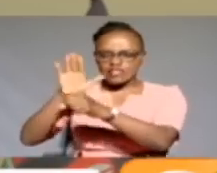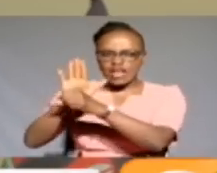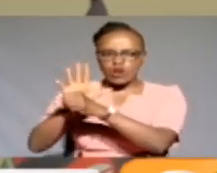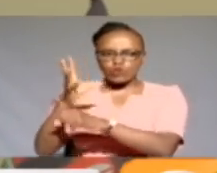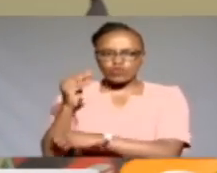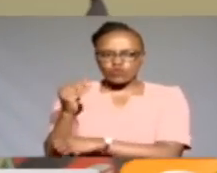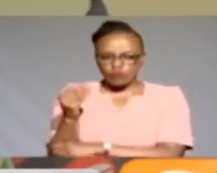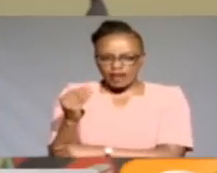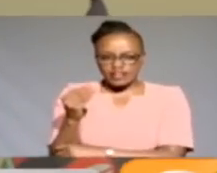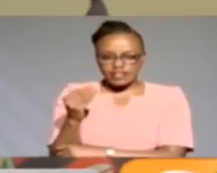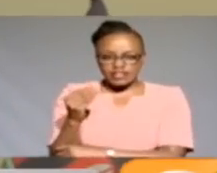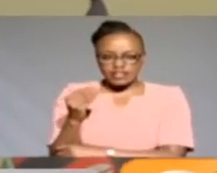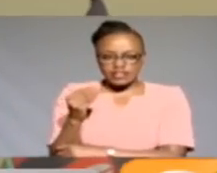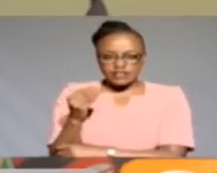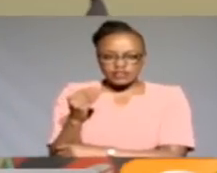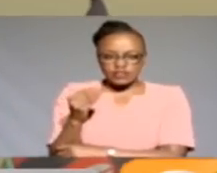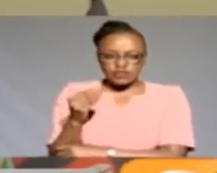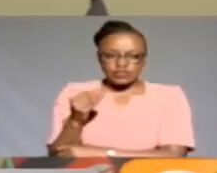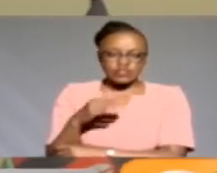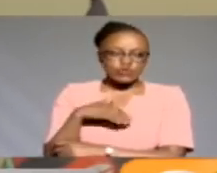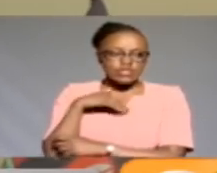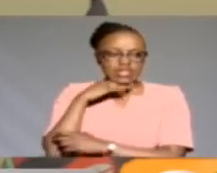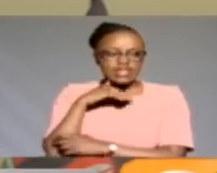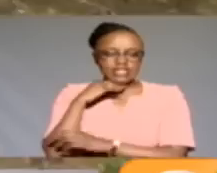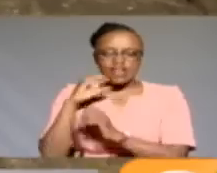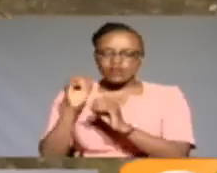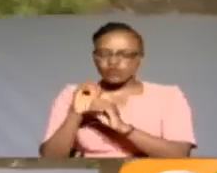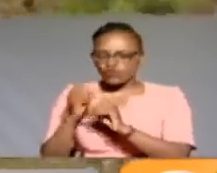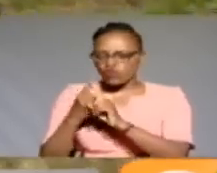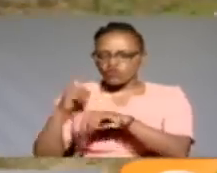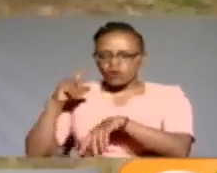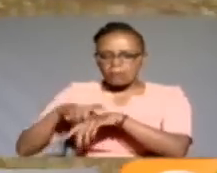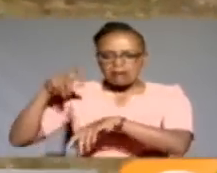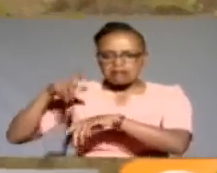that we are not dying of snake bites.